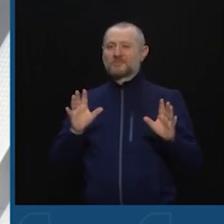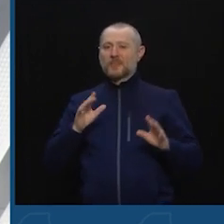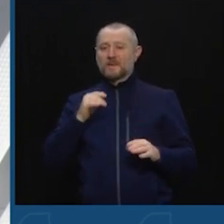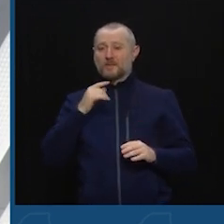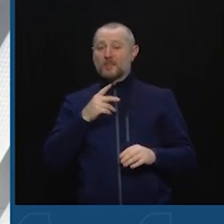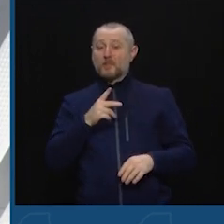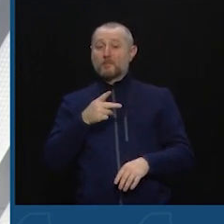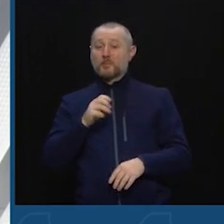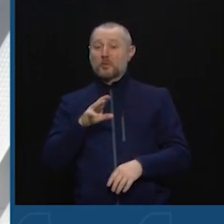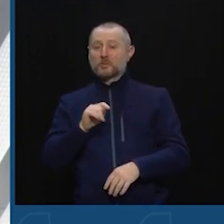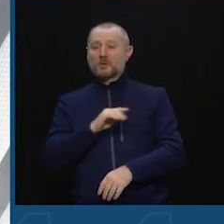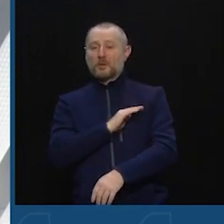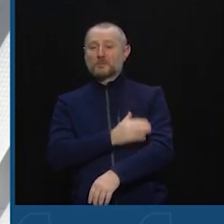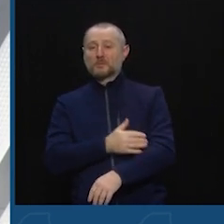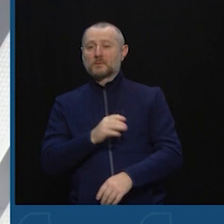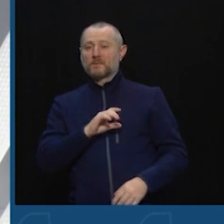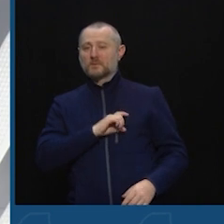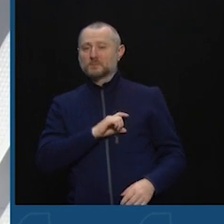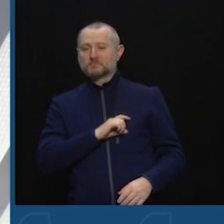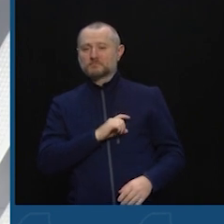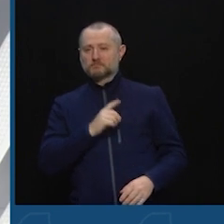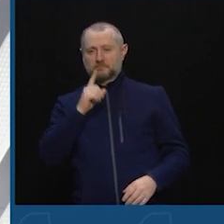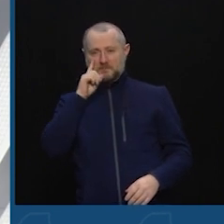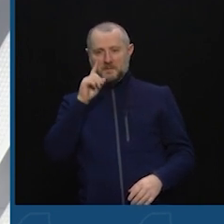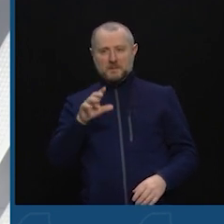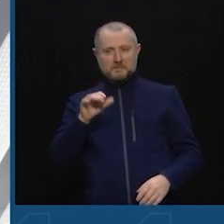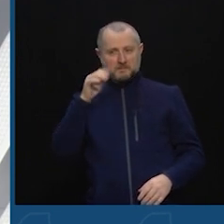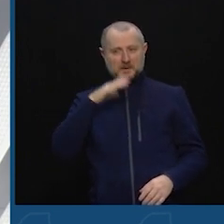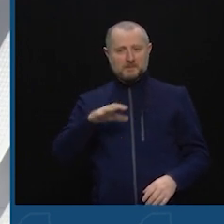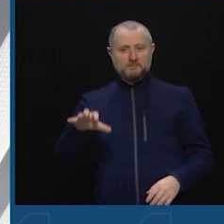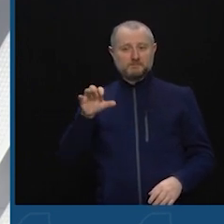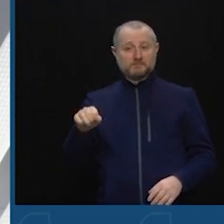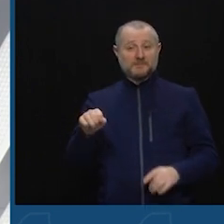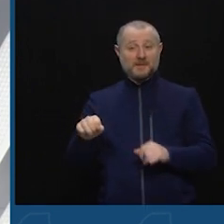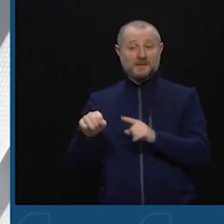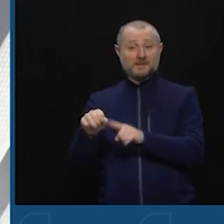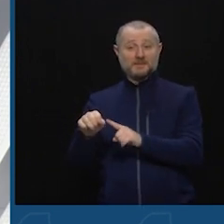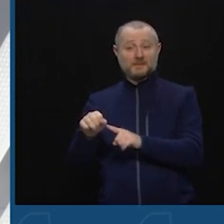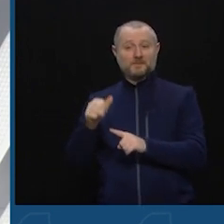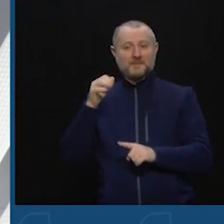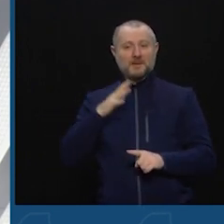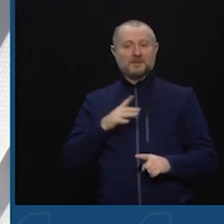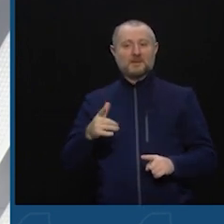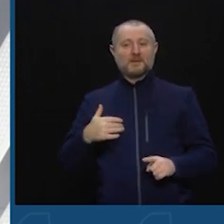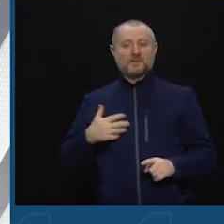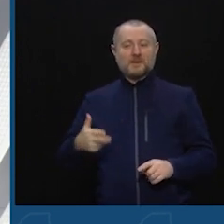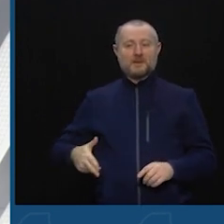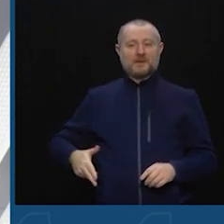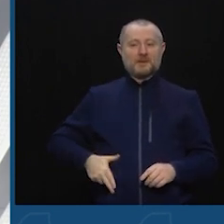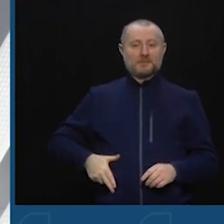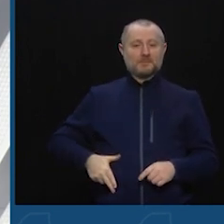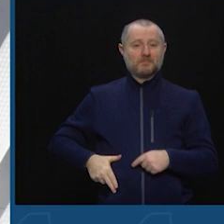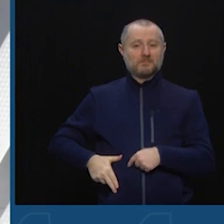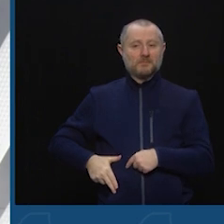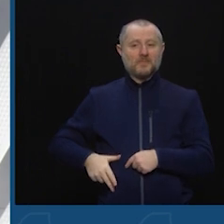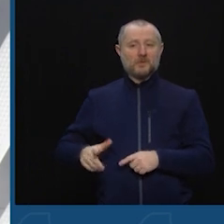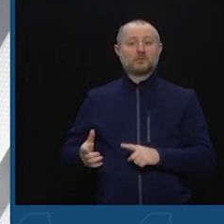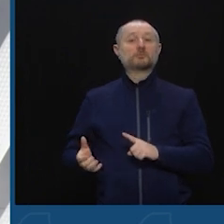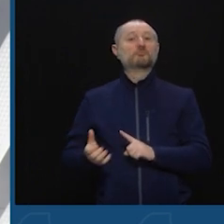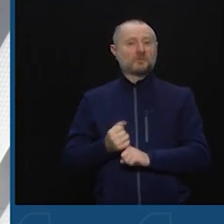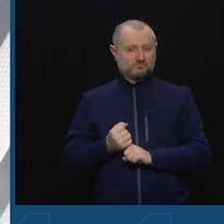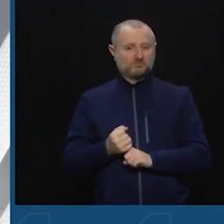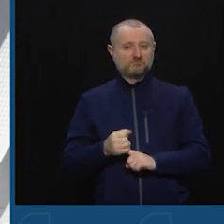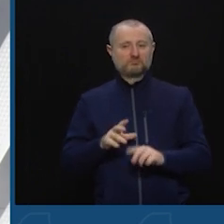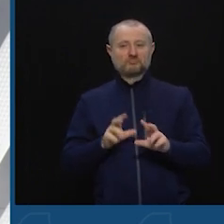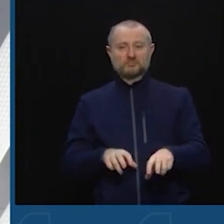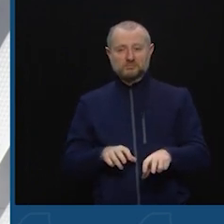police identifying a man carrying a gun on a bus at the Port Authority terminal, making the arrest. Many of these guns are